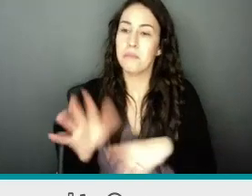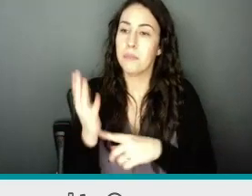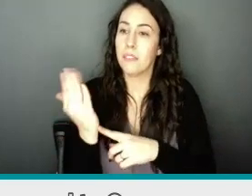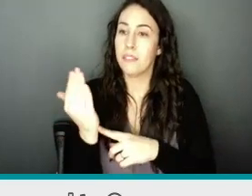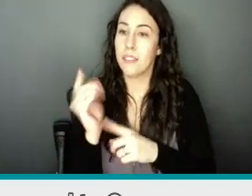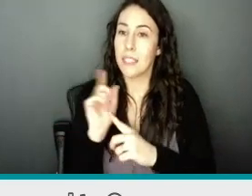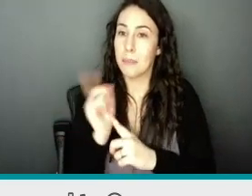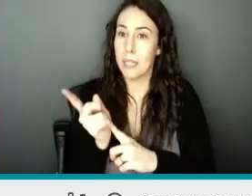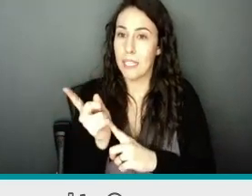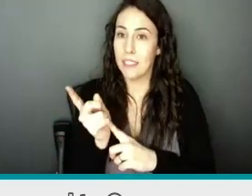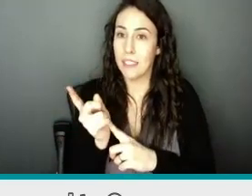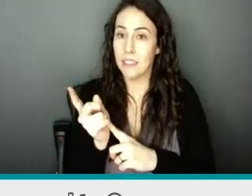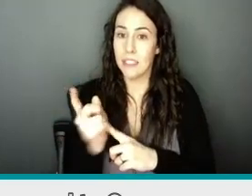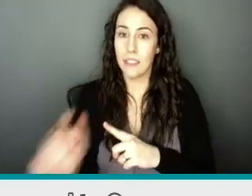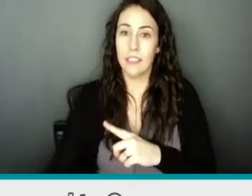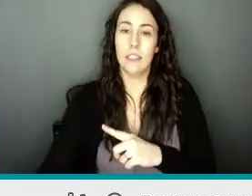lot of time for questions